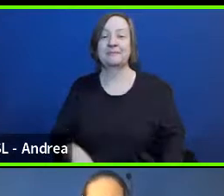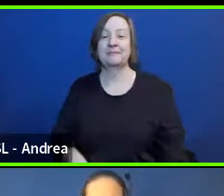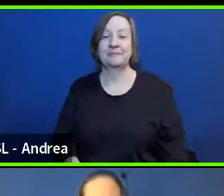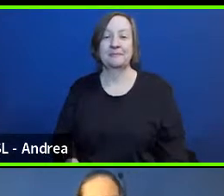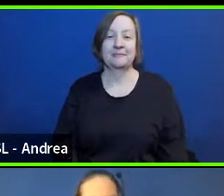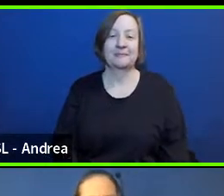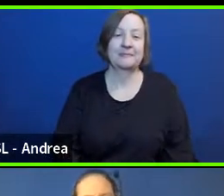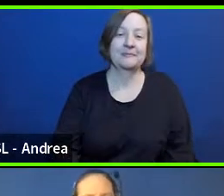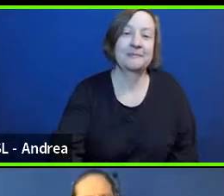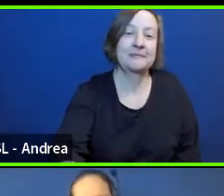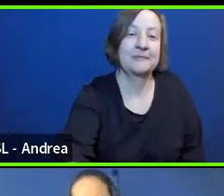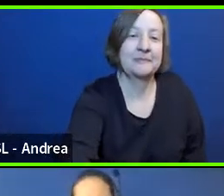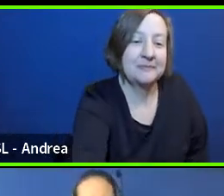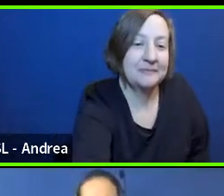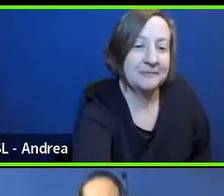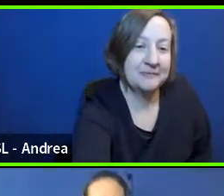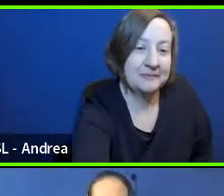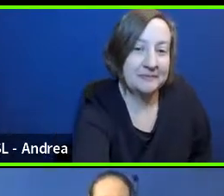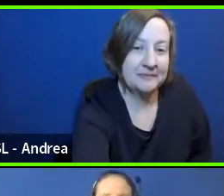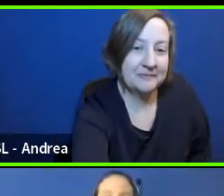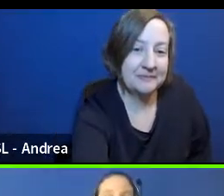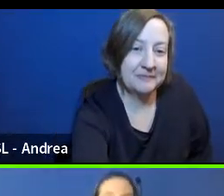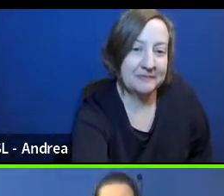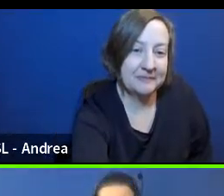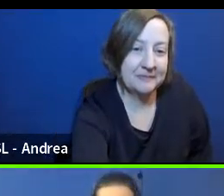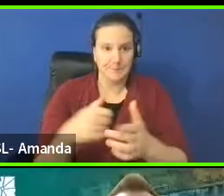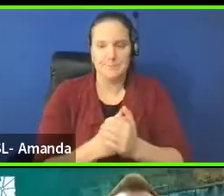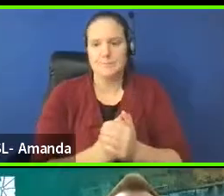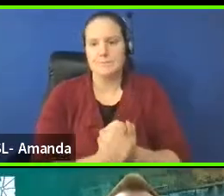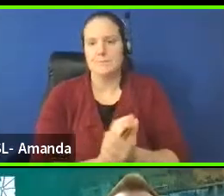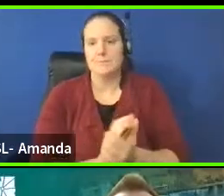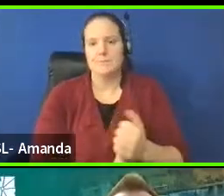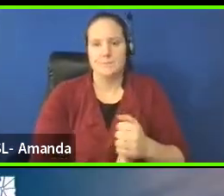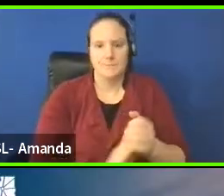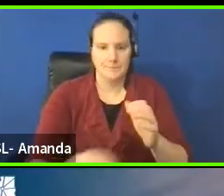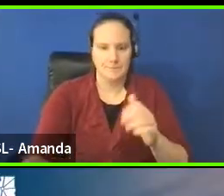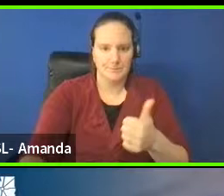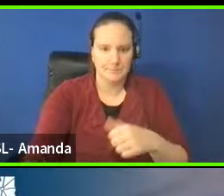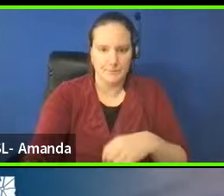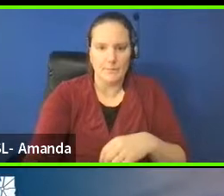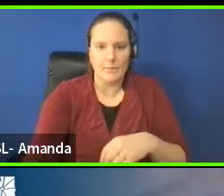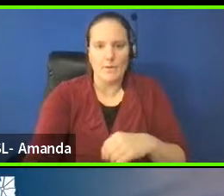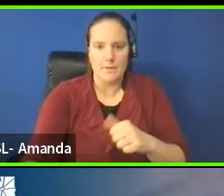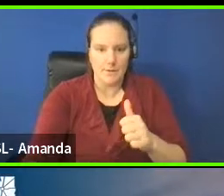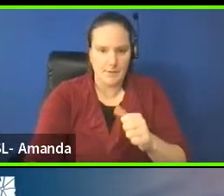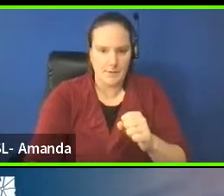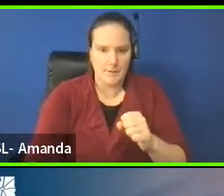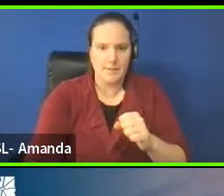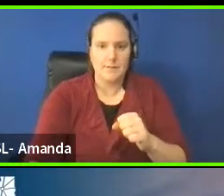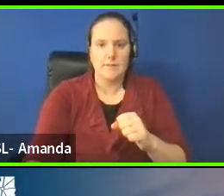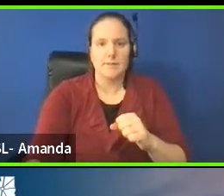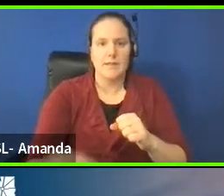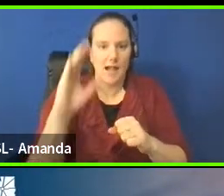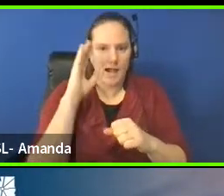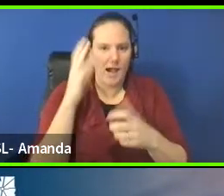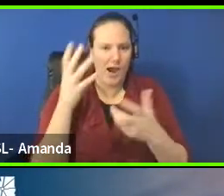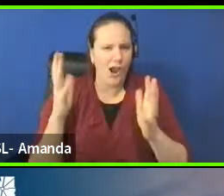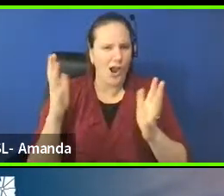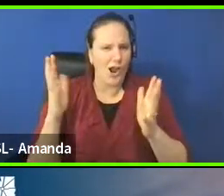mountains. I don't know who went either. Shane. Shane, Tanya, by the way. I already